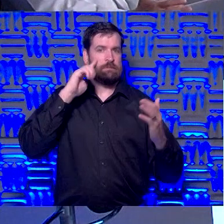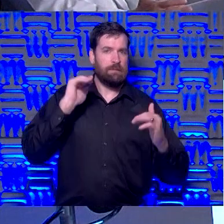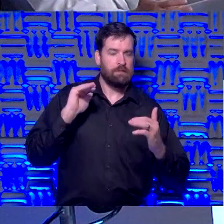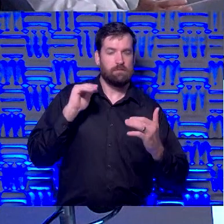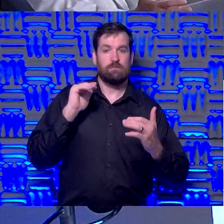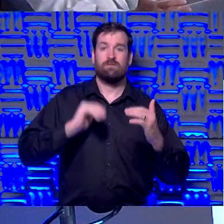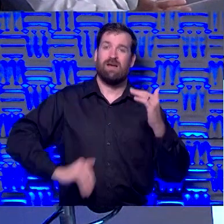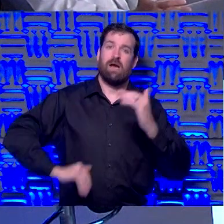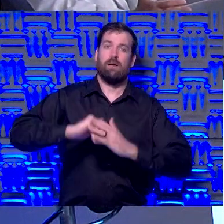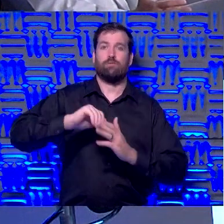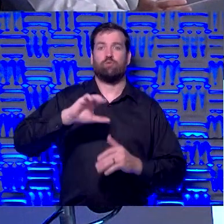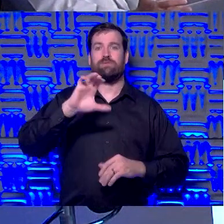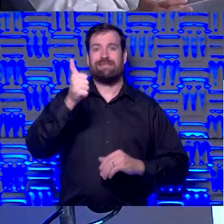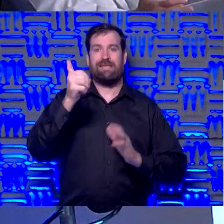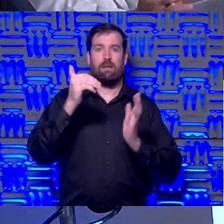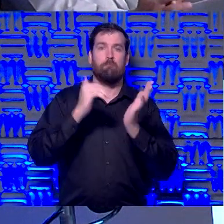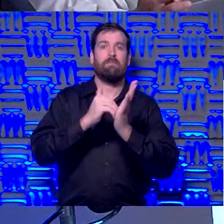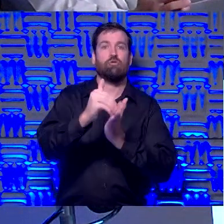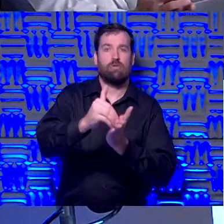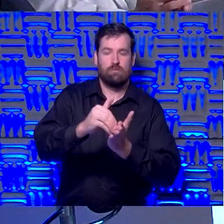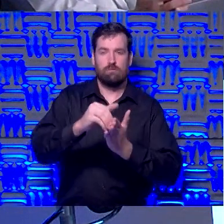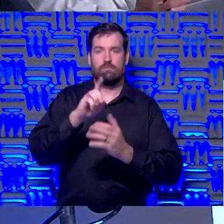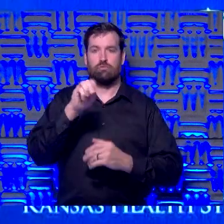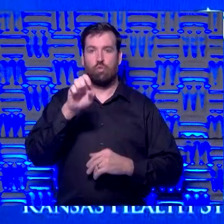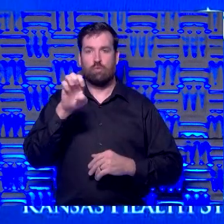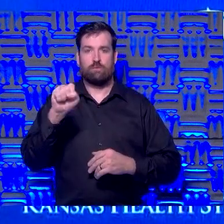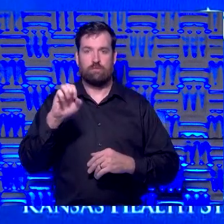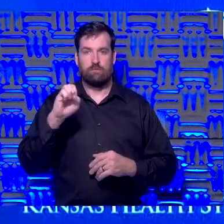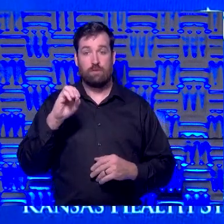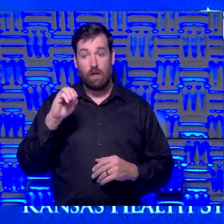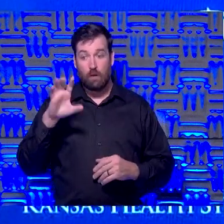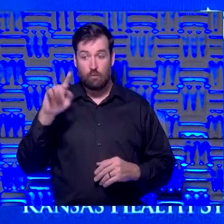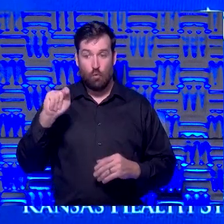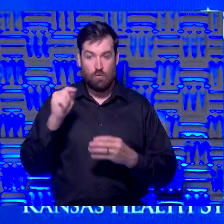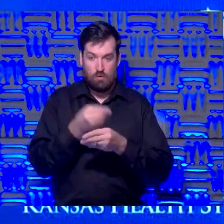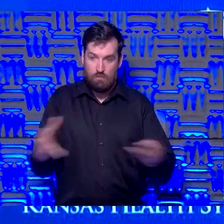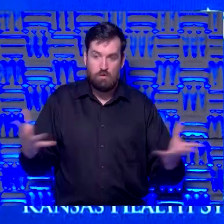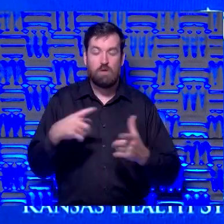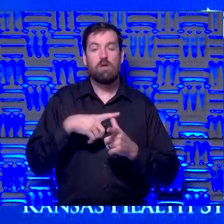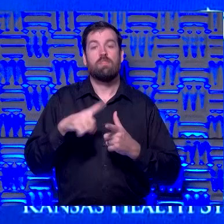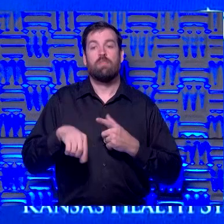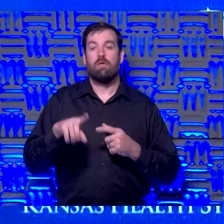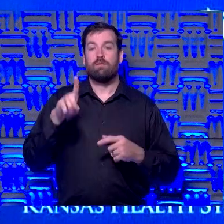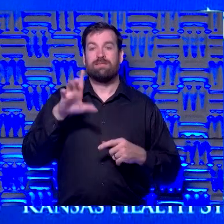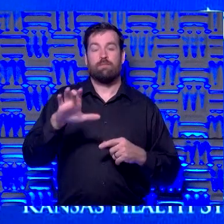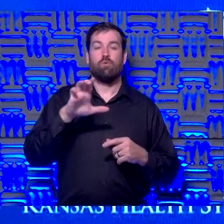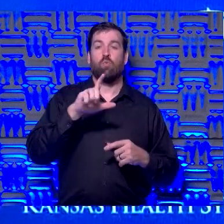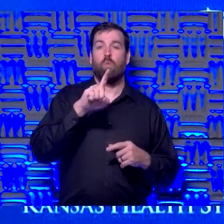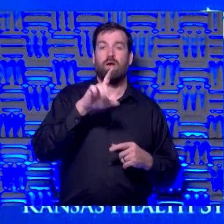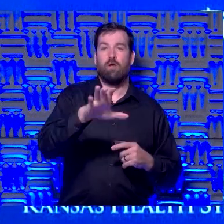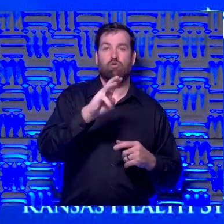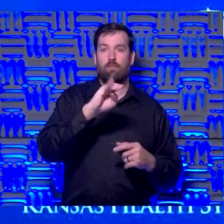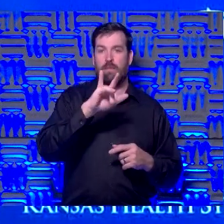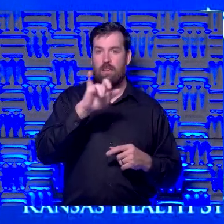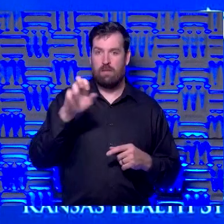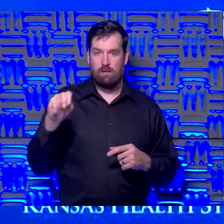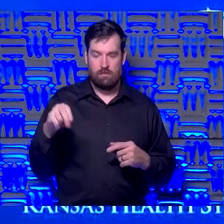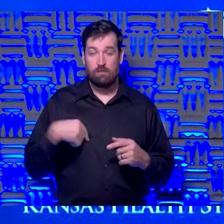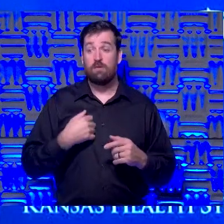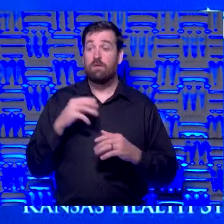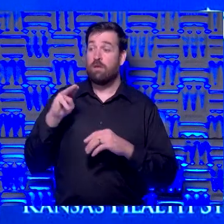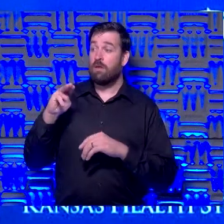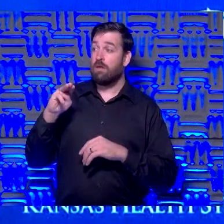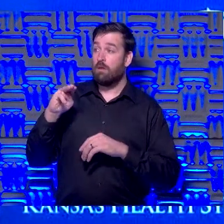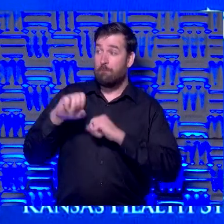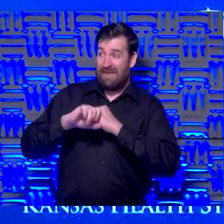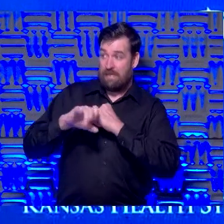up to 10 million doses in October of a vaccine to start distributing to healthcare workers, and 100 million in December and 300 million in January. The media reports had